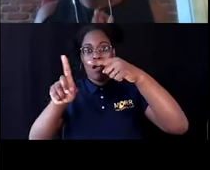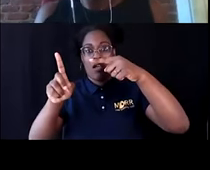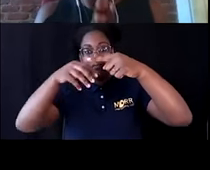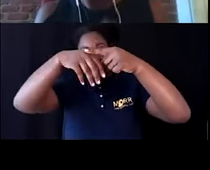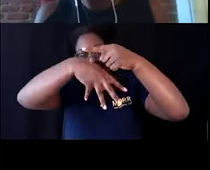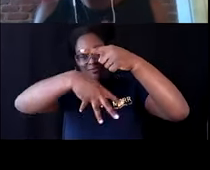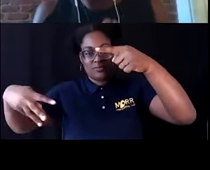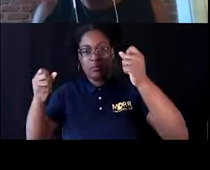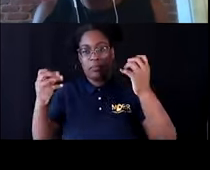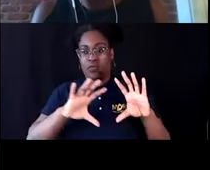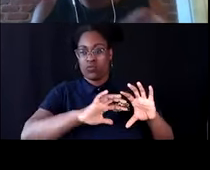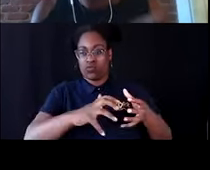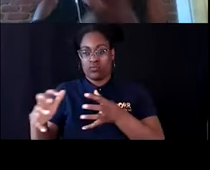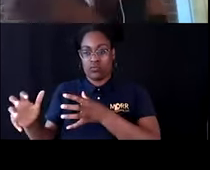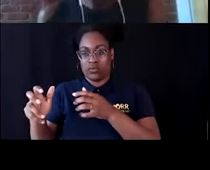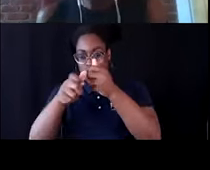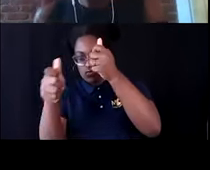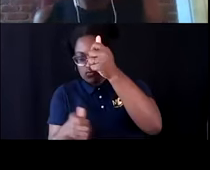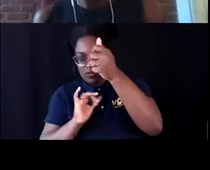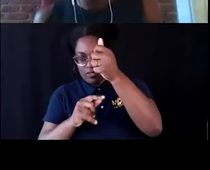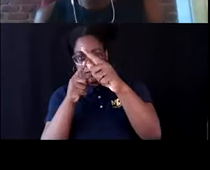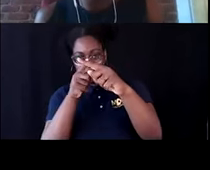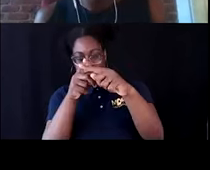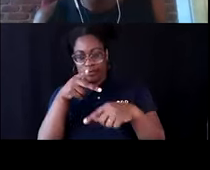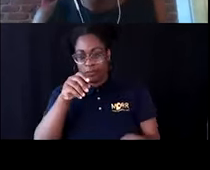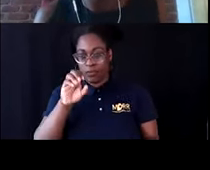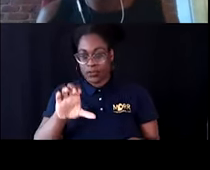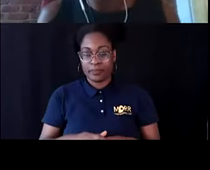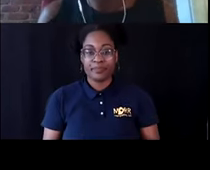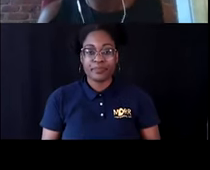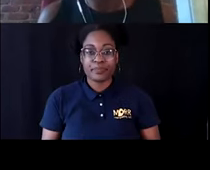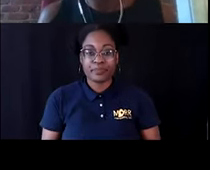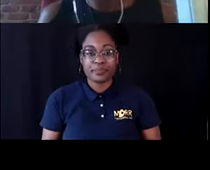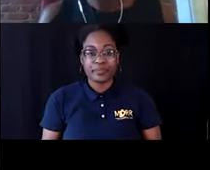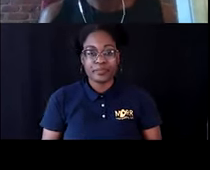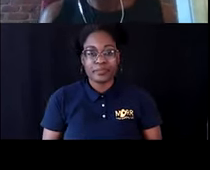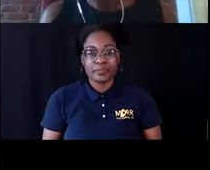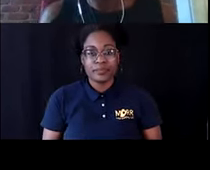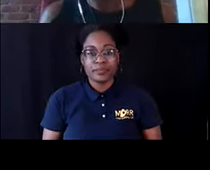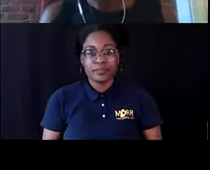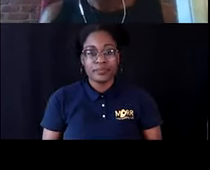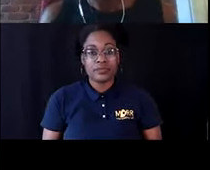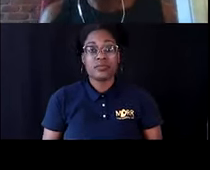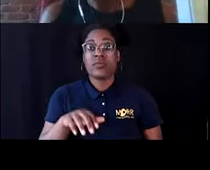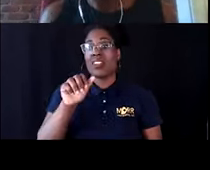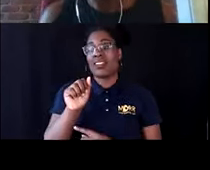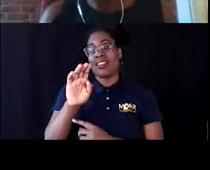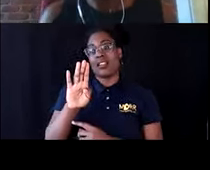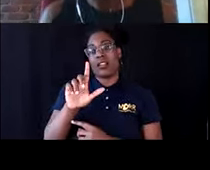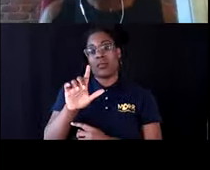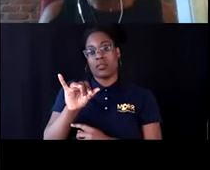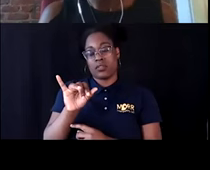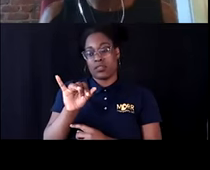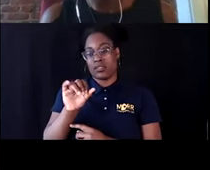here, that is in this, that's going to come up again. And so that's why I wanted to name it. Ableism is the